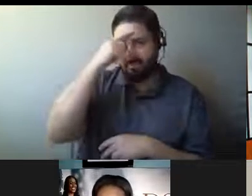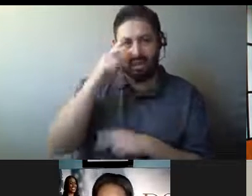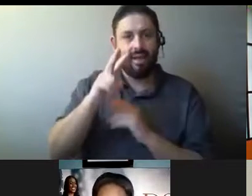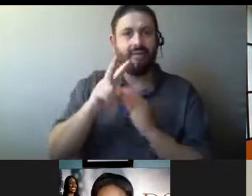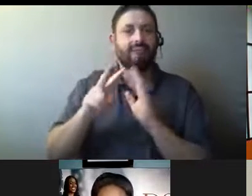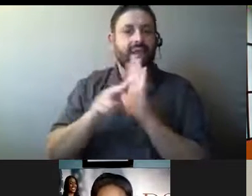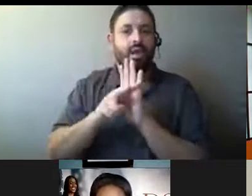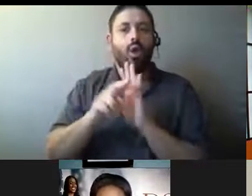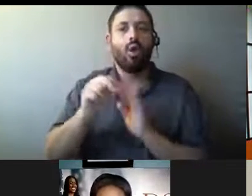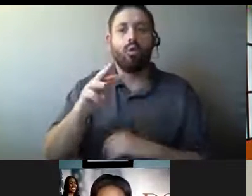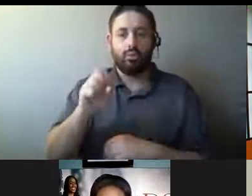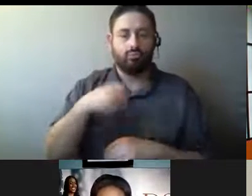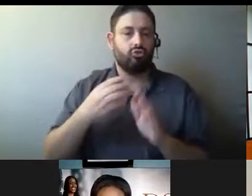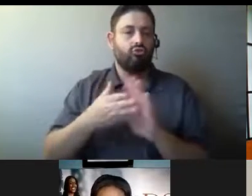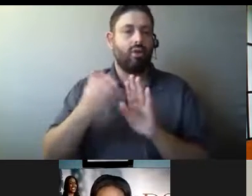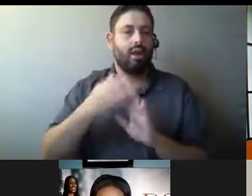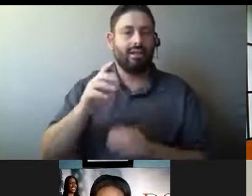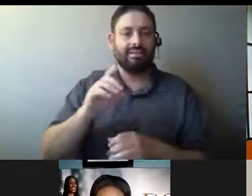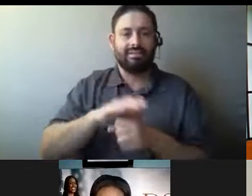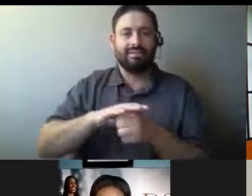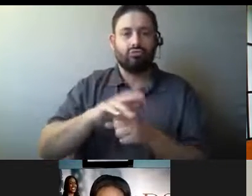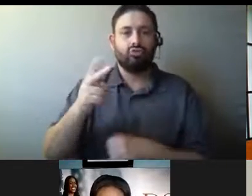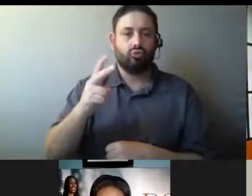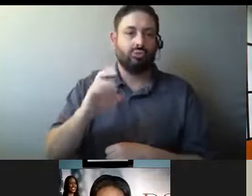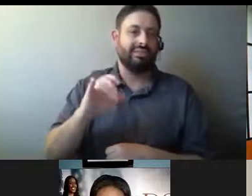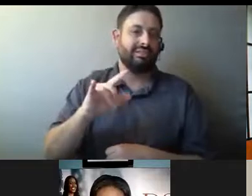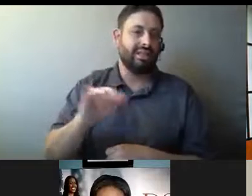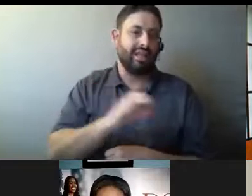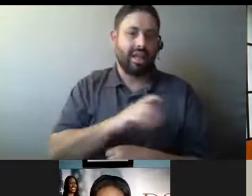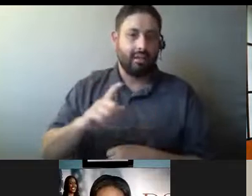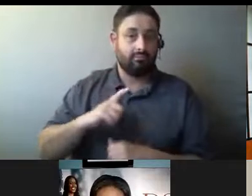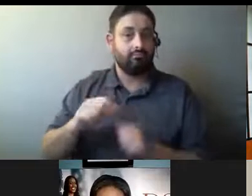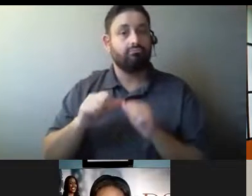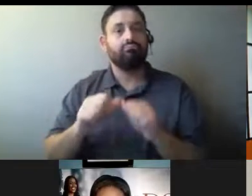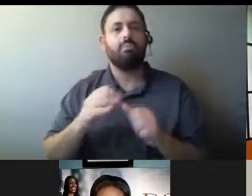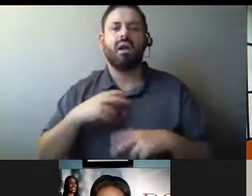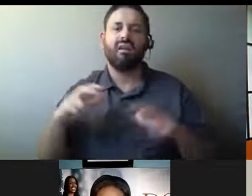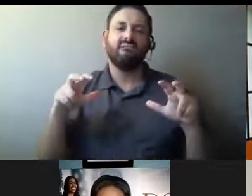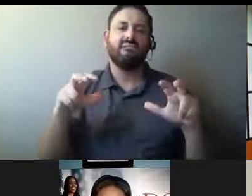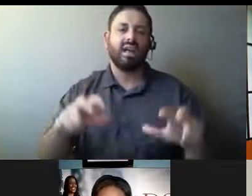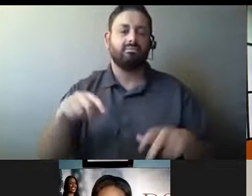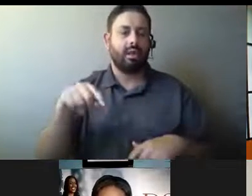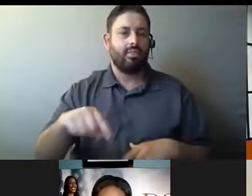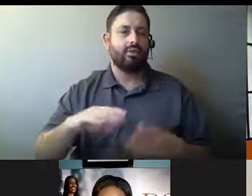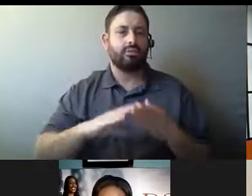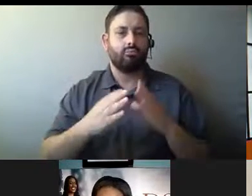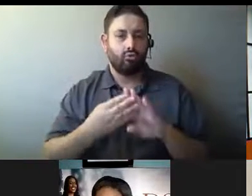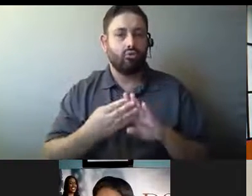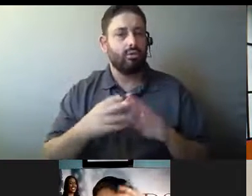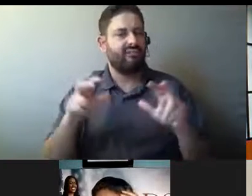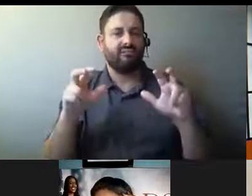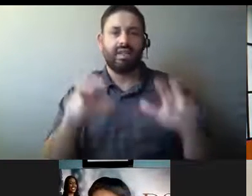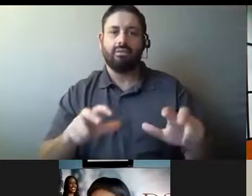running for District 2 City Council to continue my investment in the community. I've invested